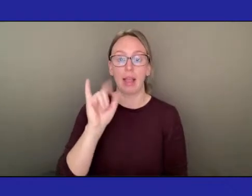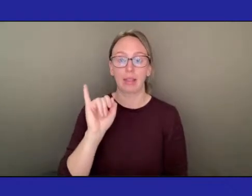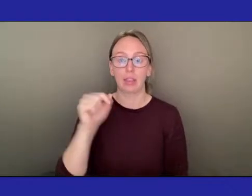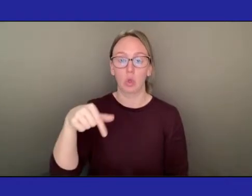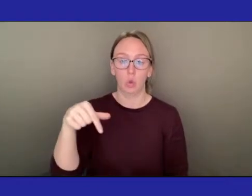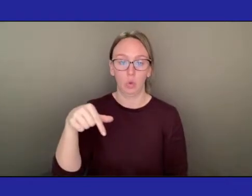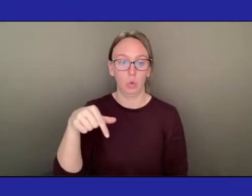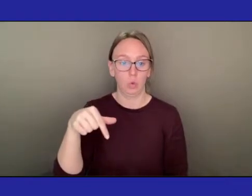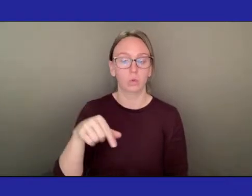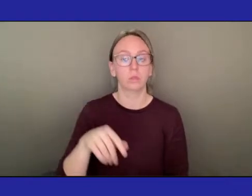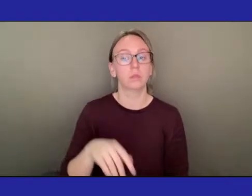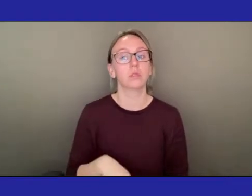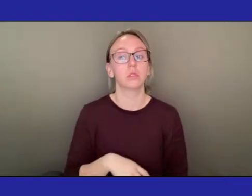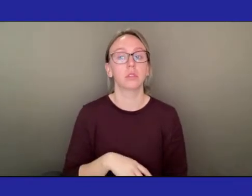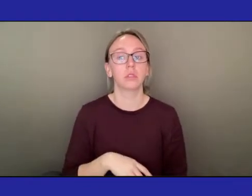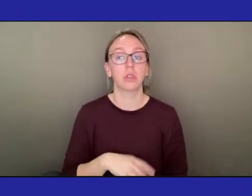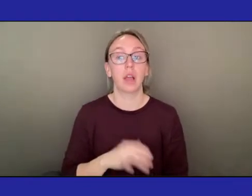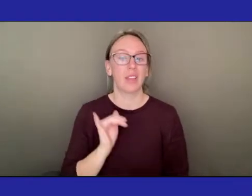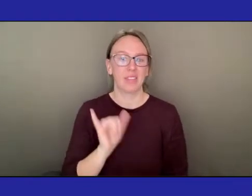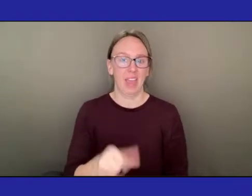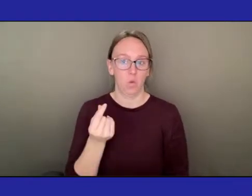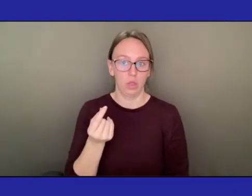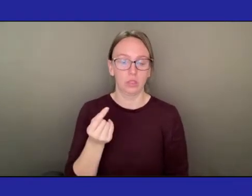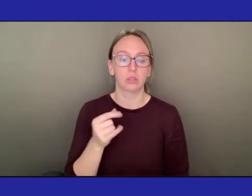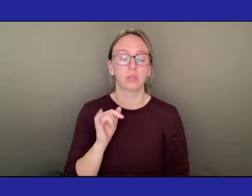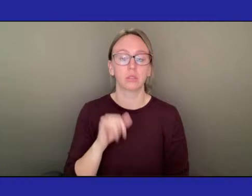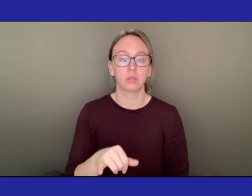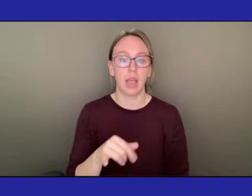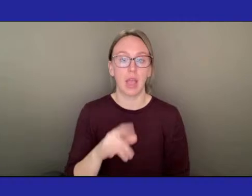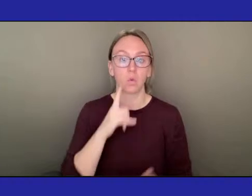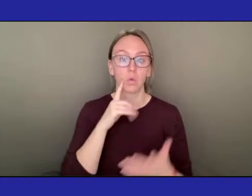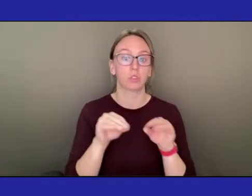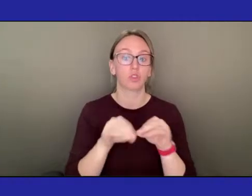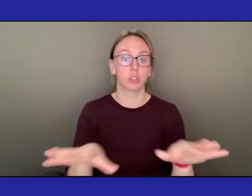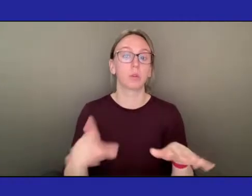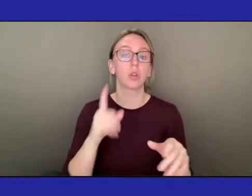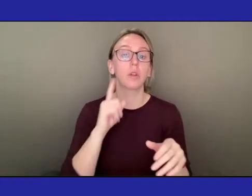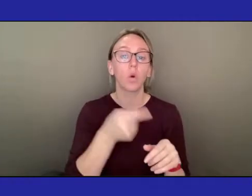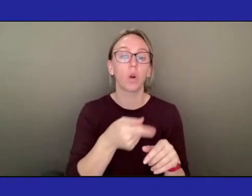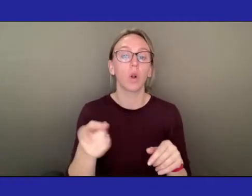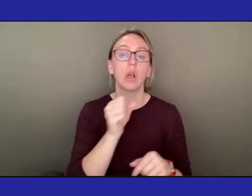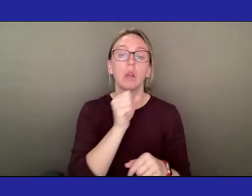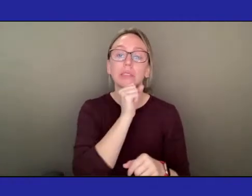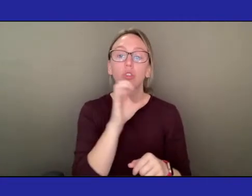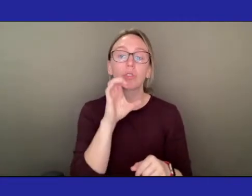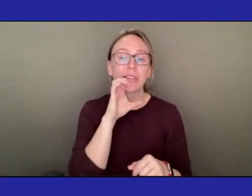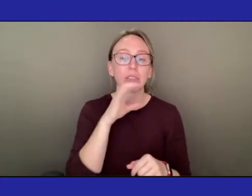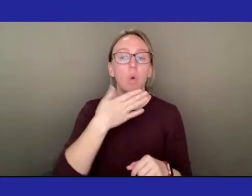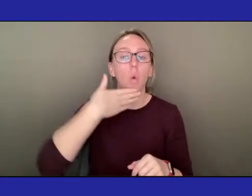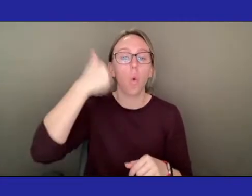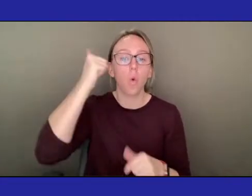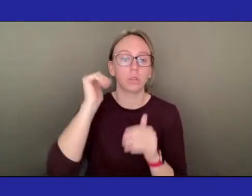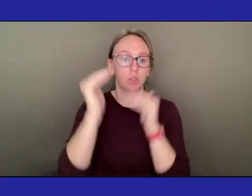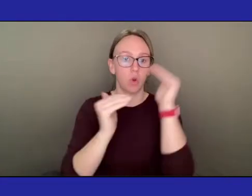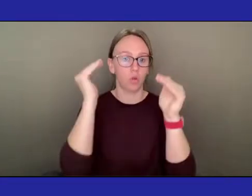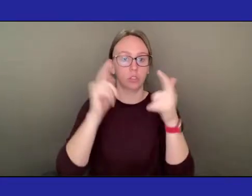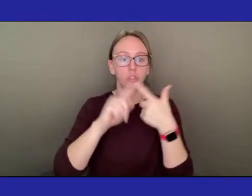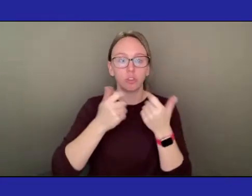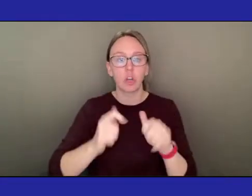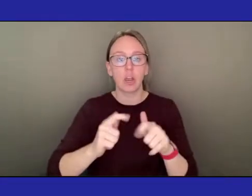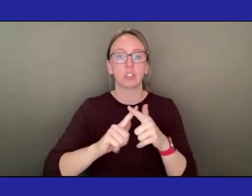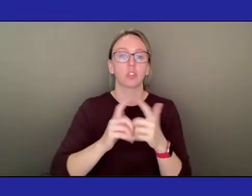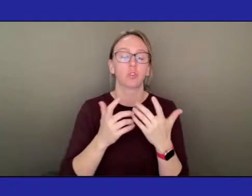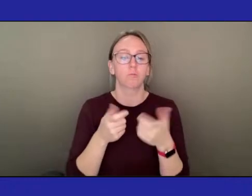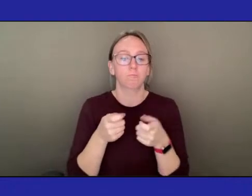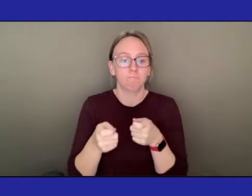EliQ, and essentially it was distributed to elderly adults to tackle loneliness and also